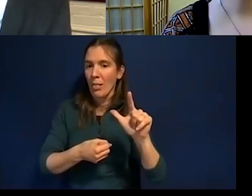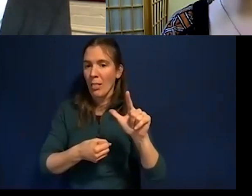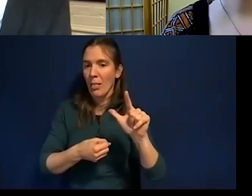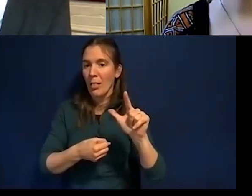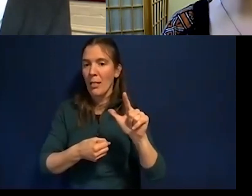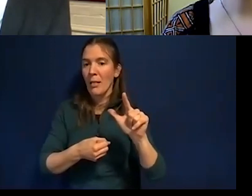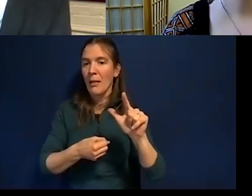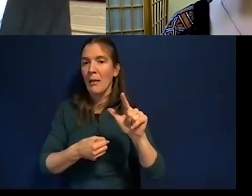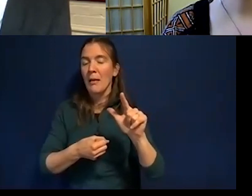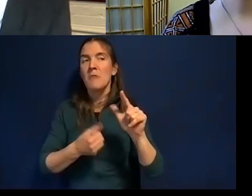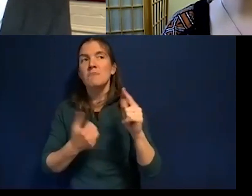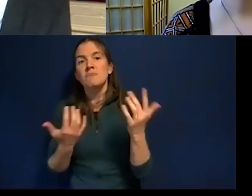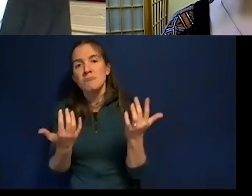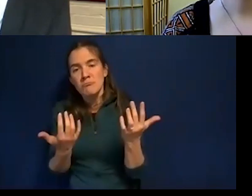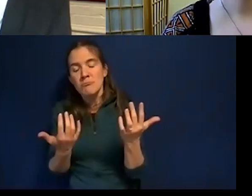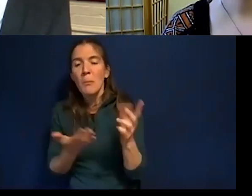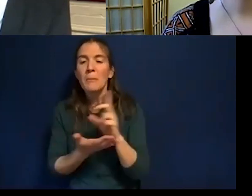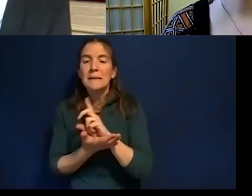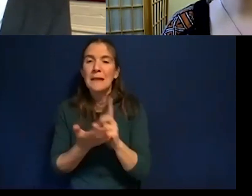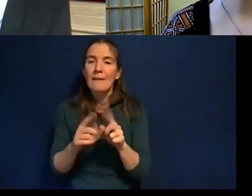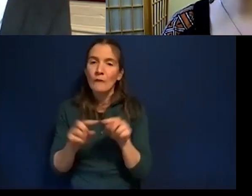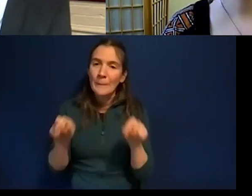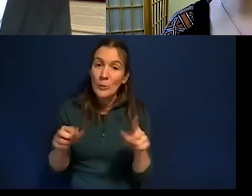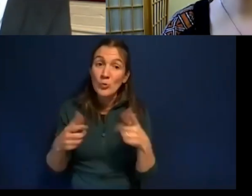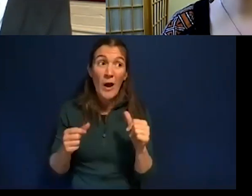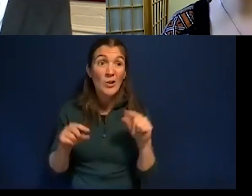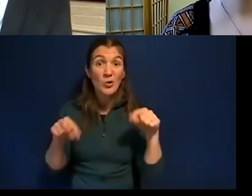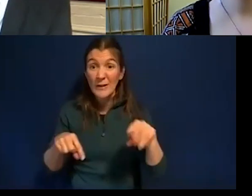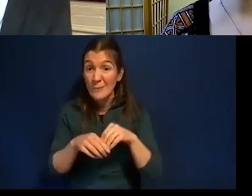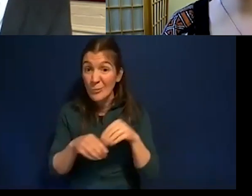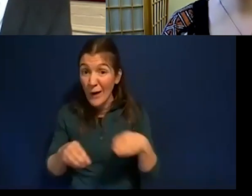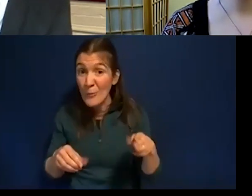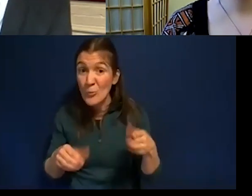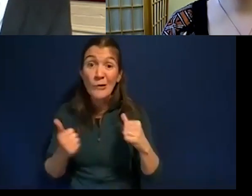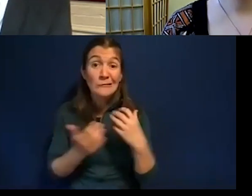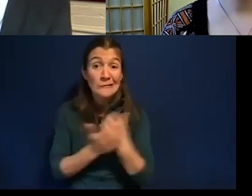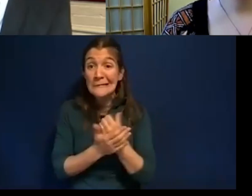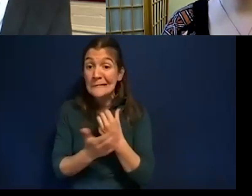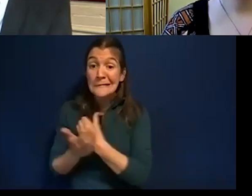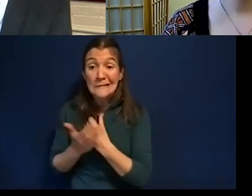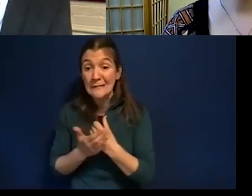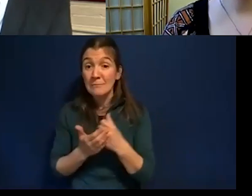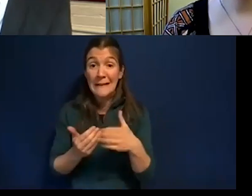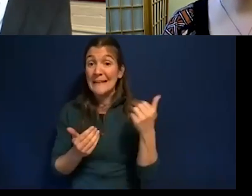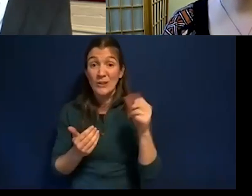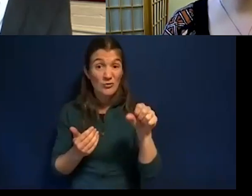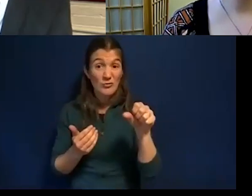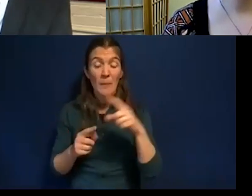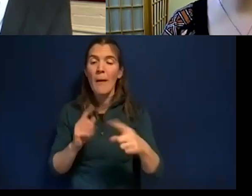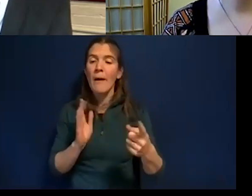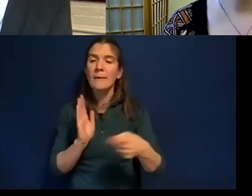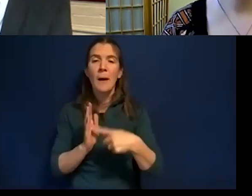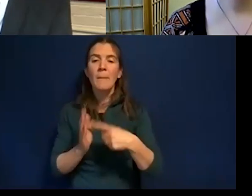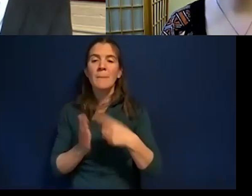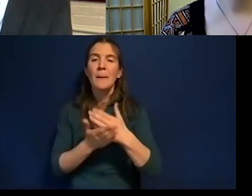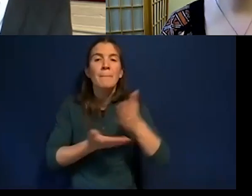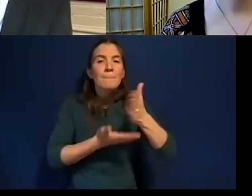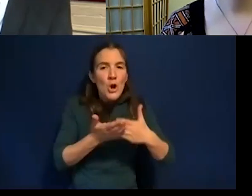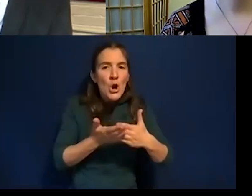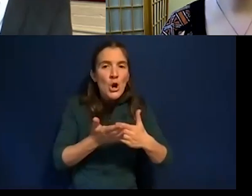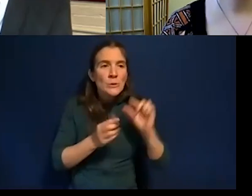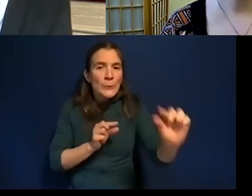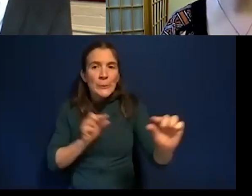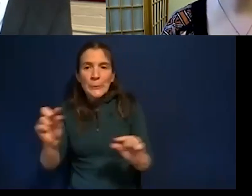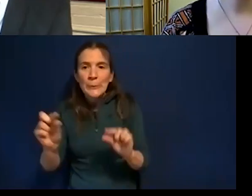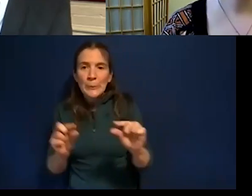happening from here. Anything we can do here will obviously be done from here because it's easier. But some parts of the